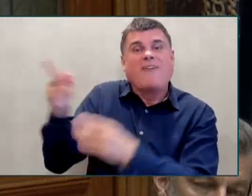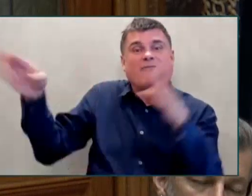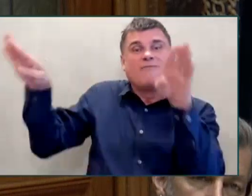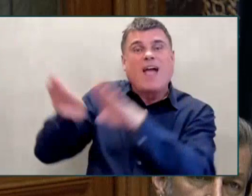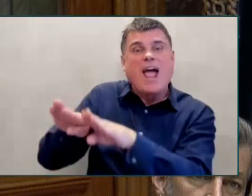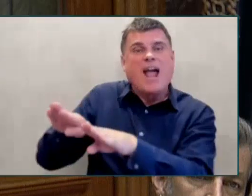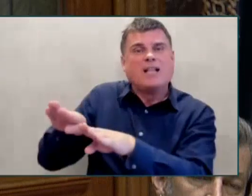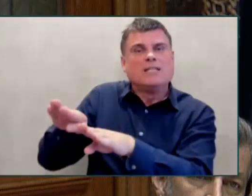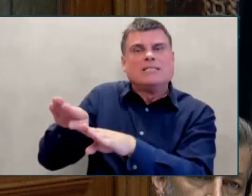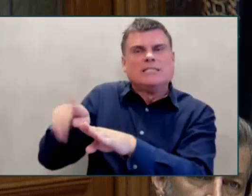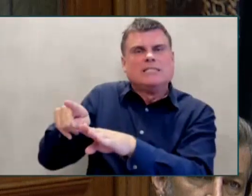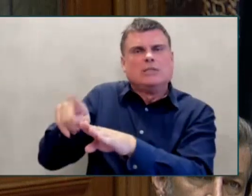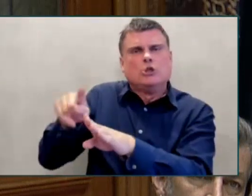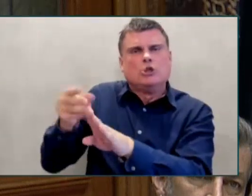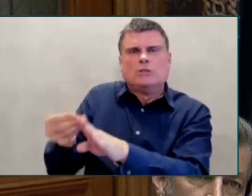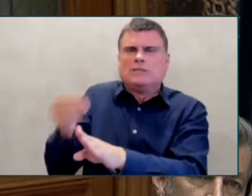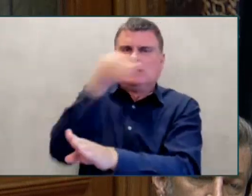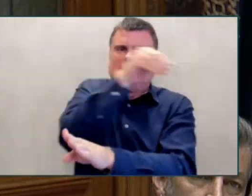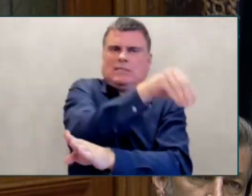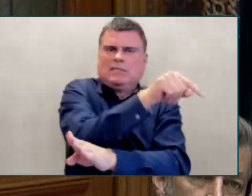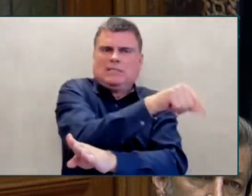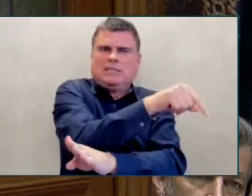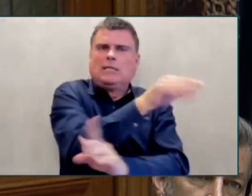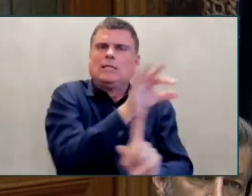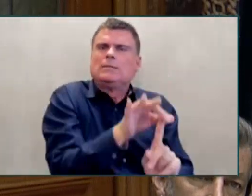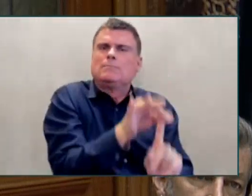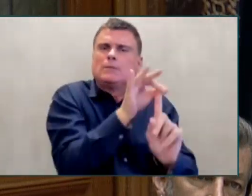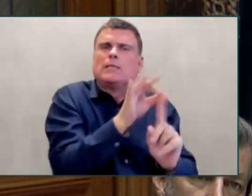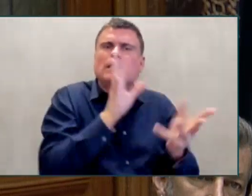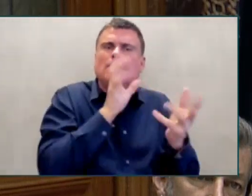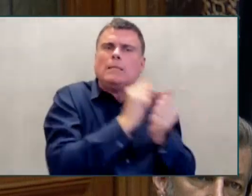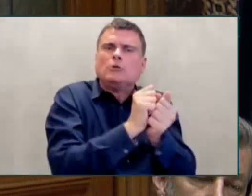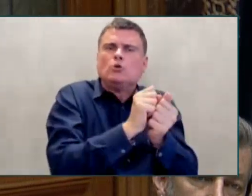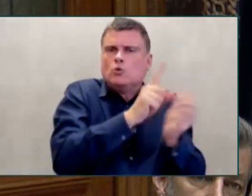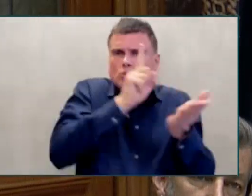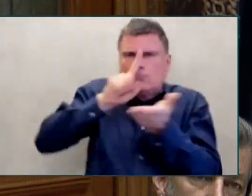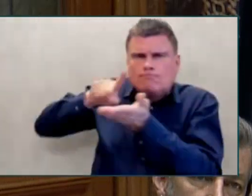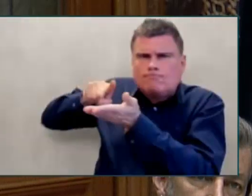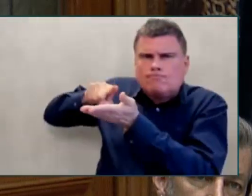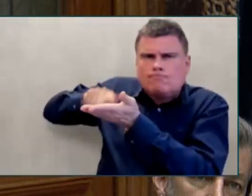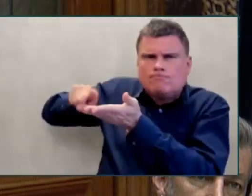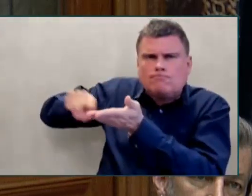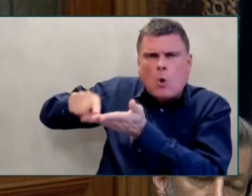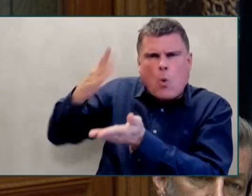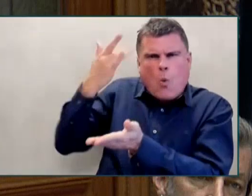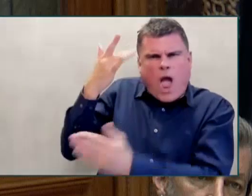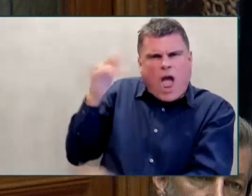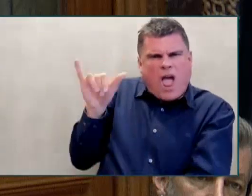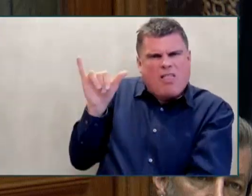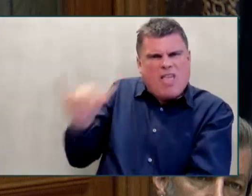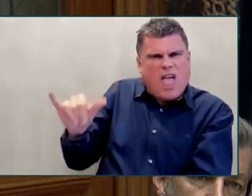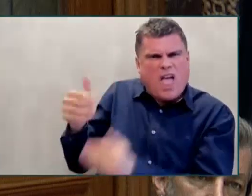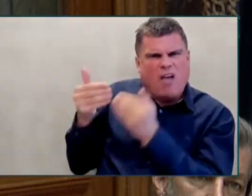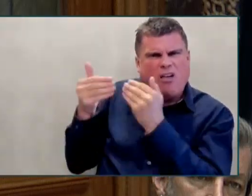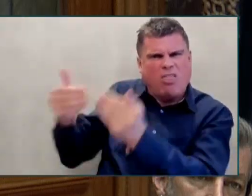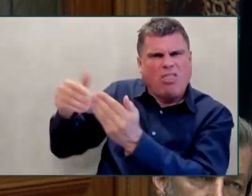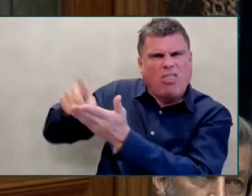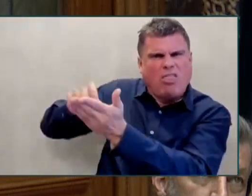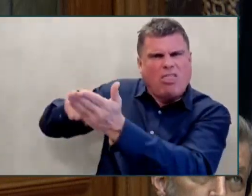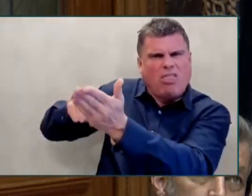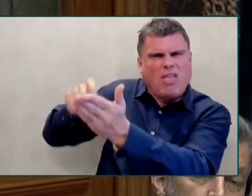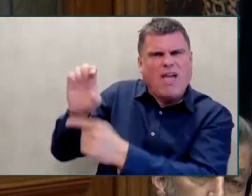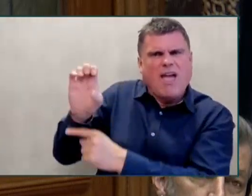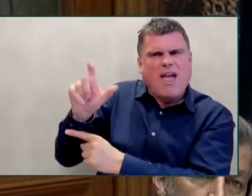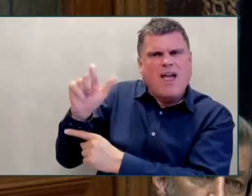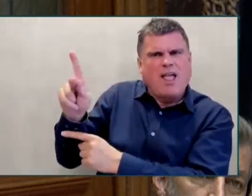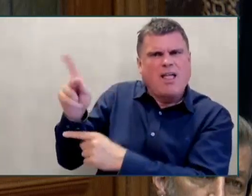this pollution is such a long-standing issue. This company has had the largest environmental fine